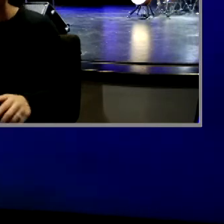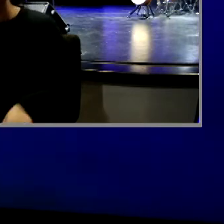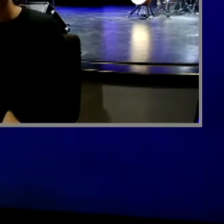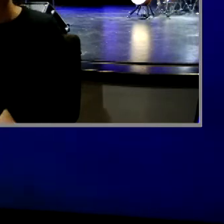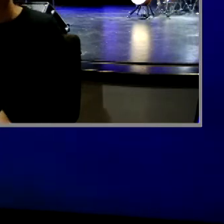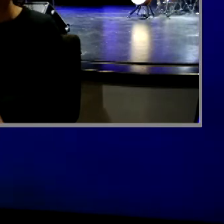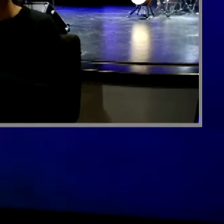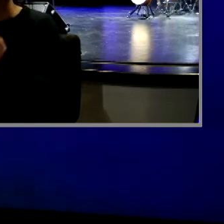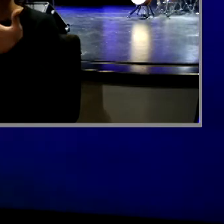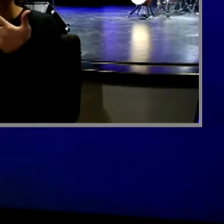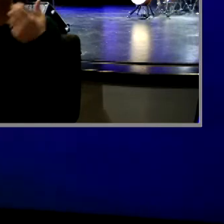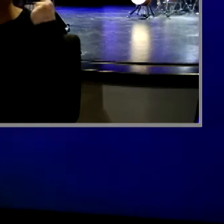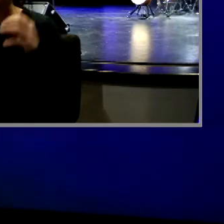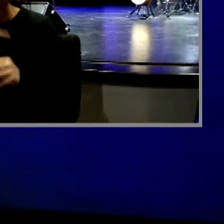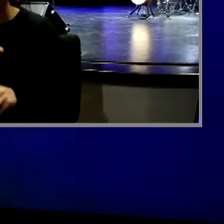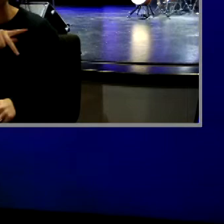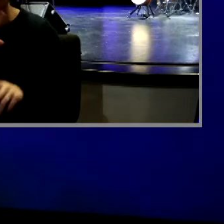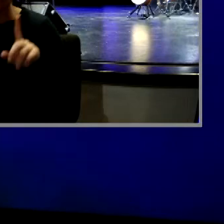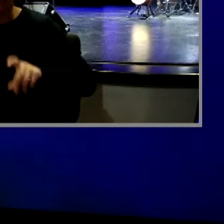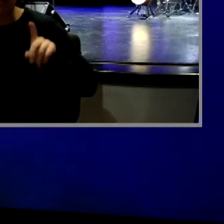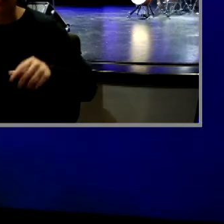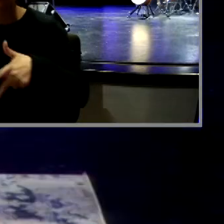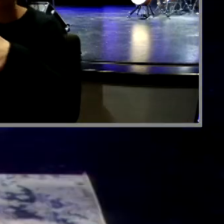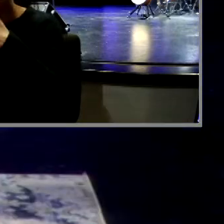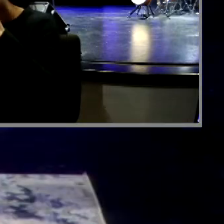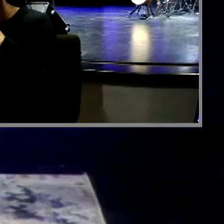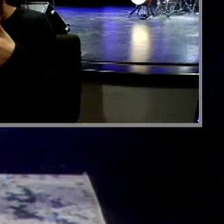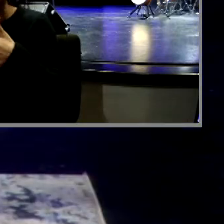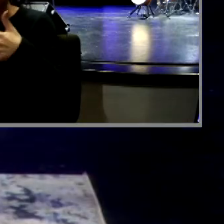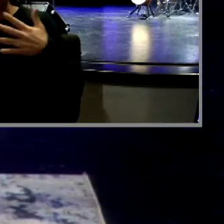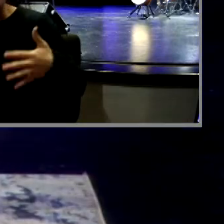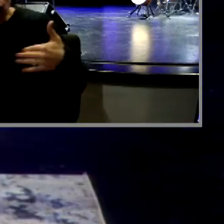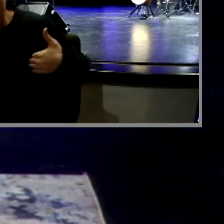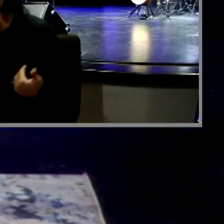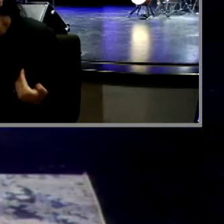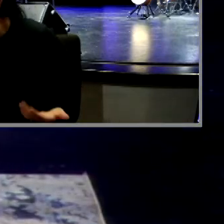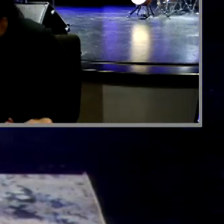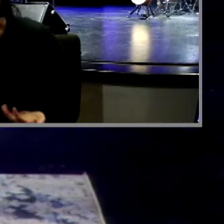orange. Some of you are an otter and you're sanguine.